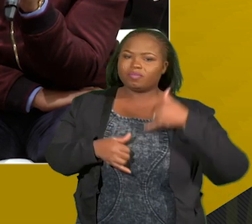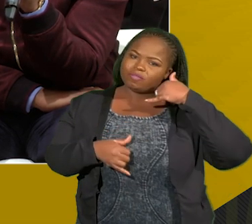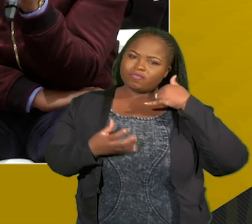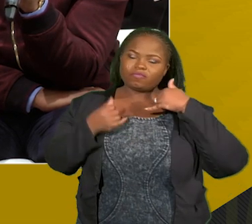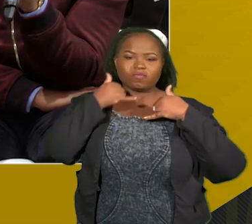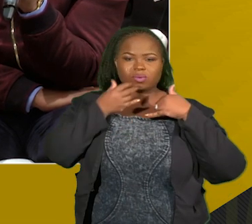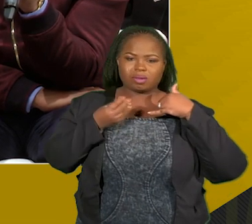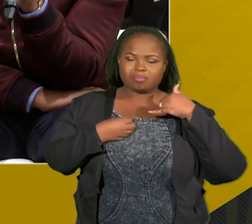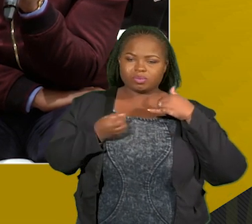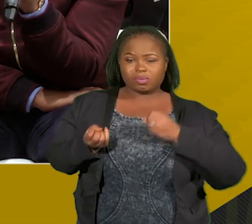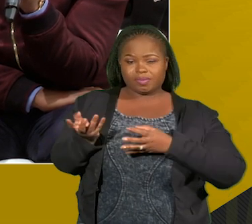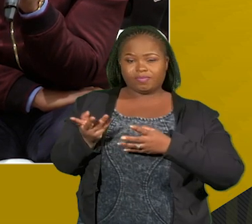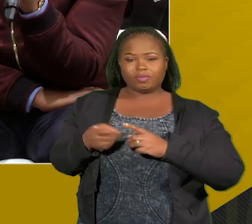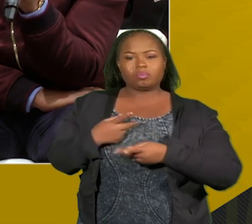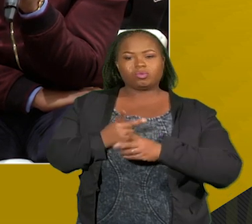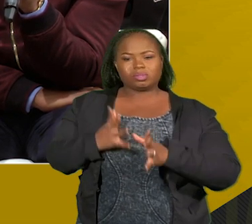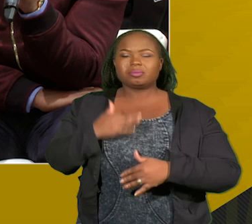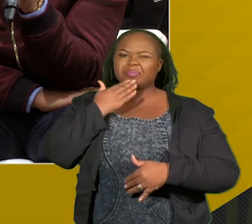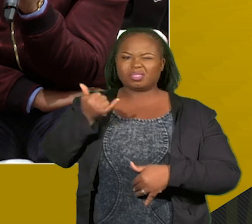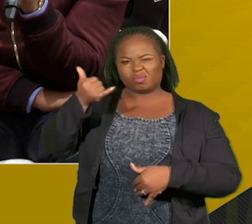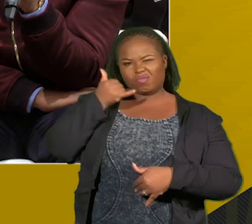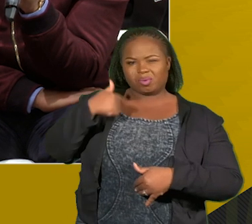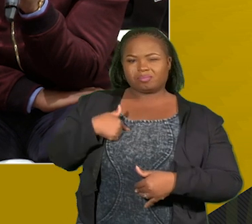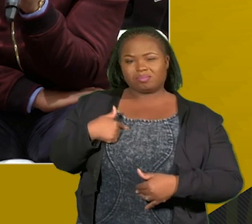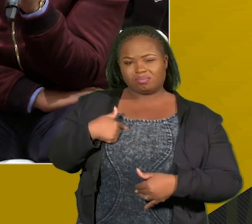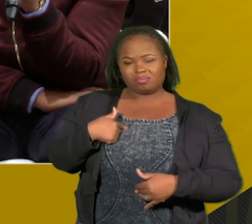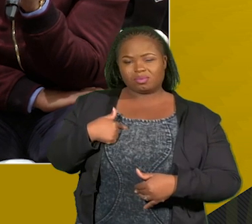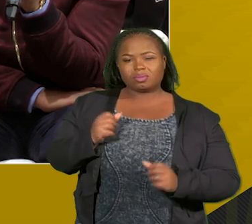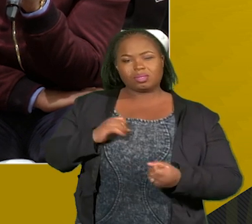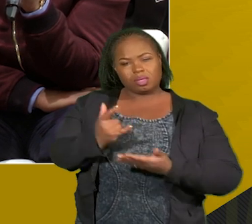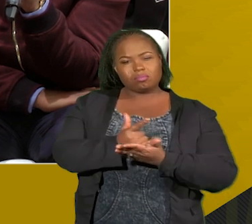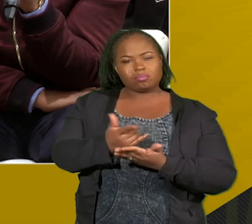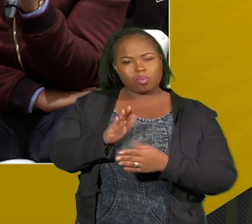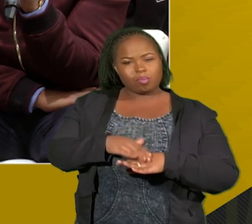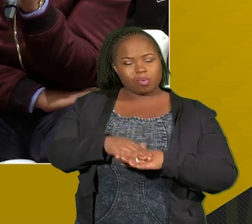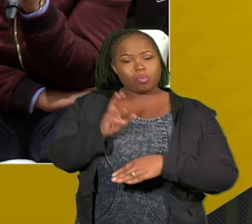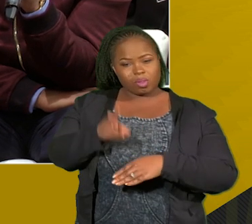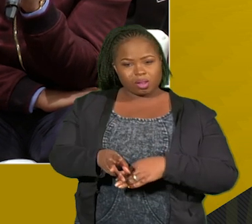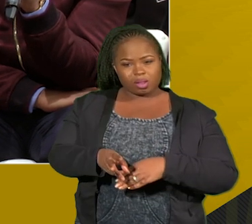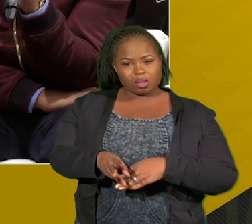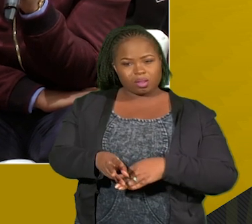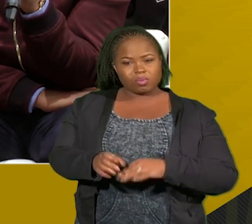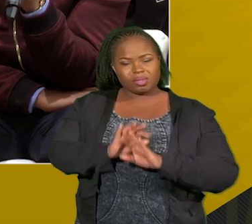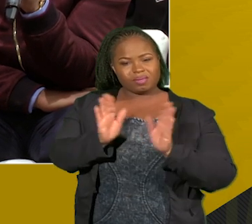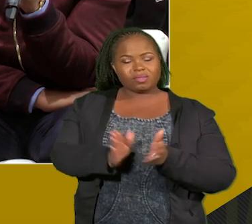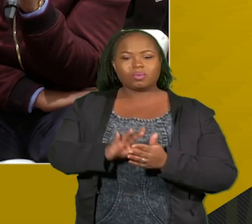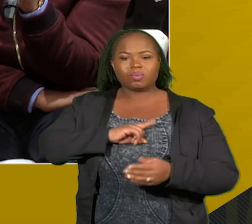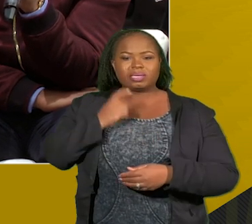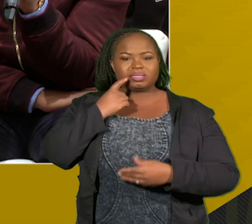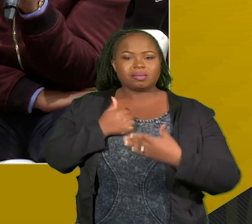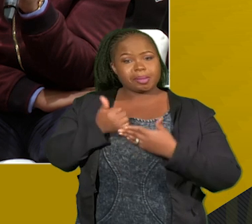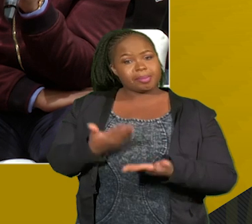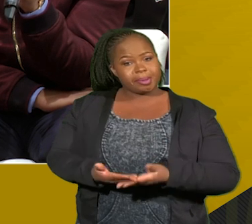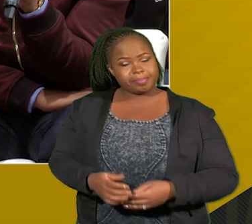kuma producers. Ngicela ukuthi ungifonele kulo number leyo ukuthi sikwazi ukukhuluma kabanzi ngokwenzakalayo ukuthi ukwazi ukuthola